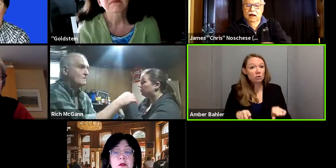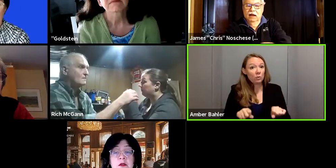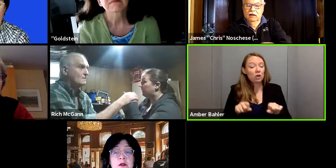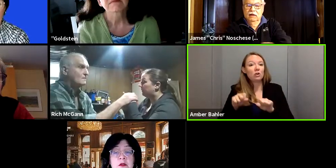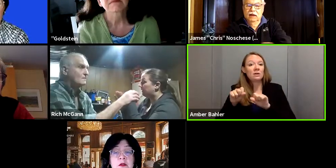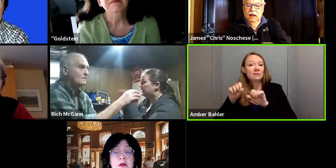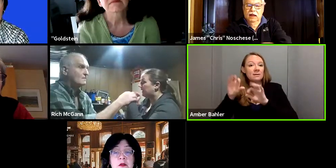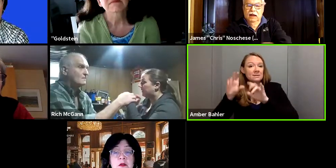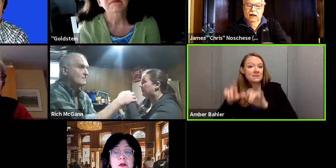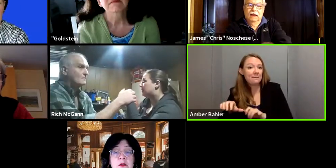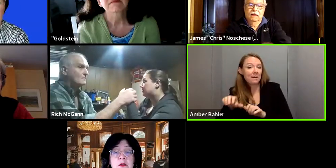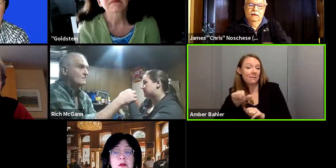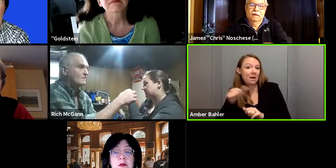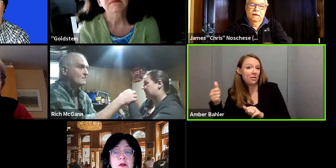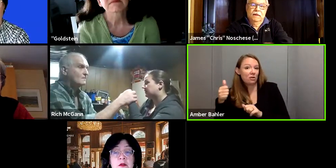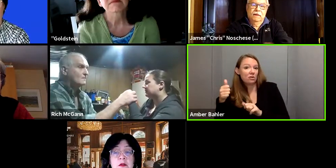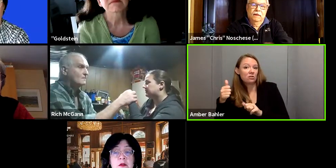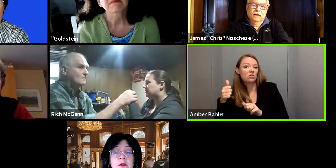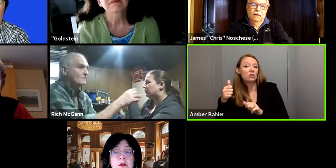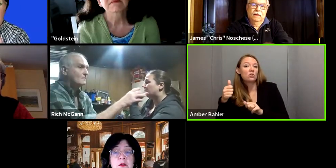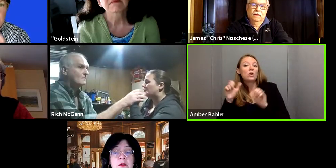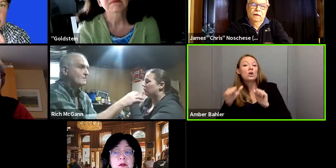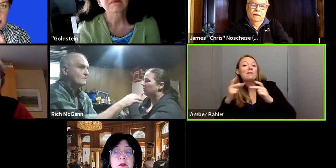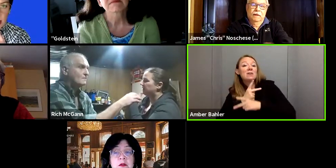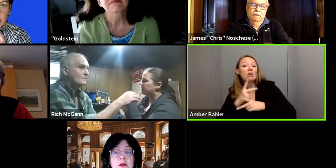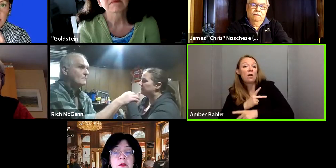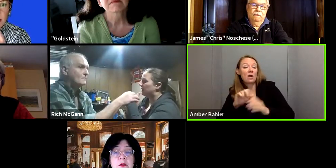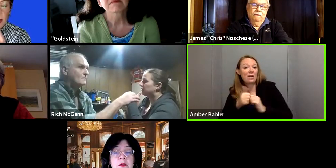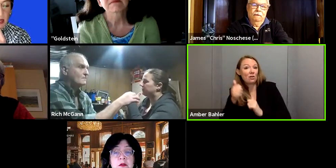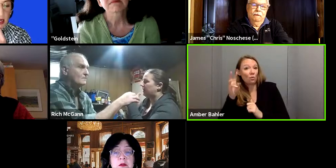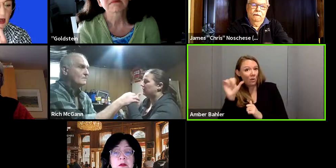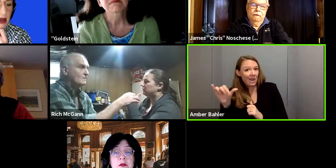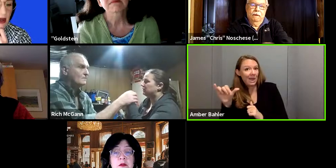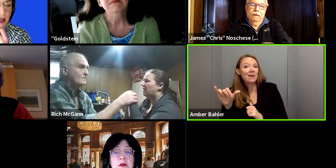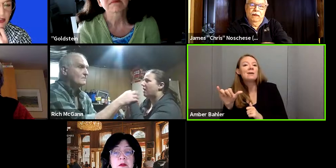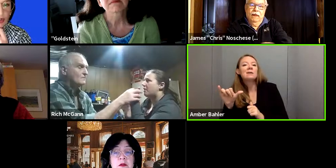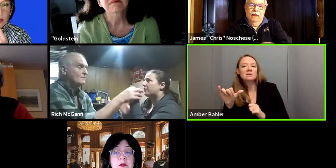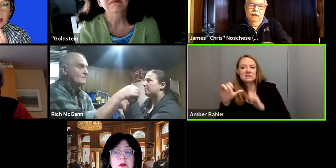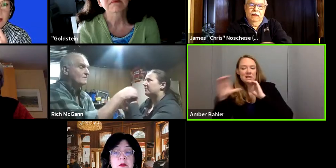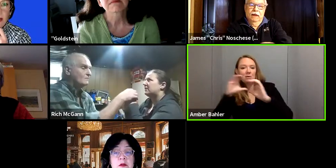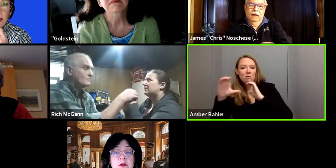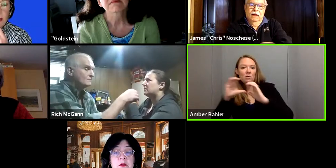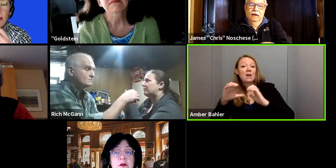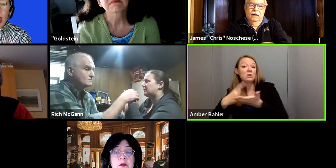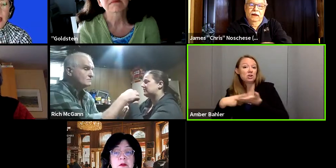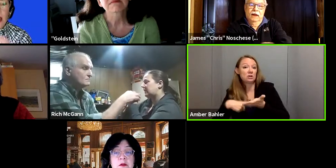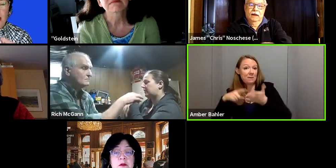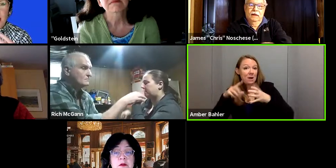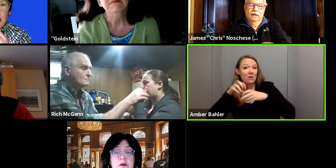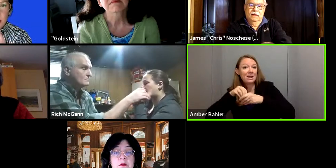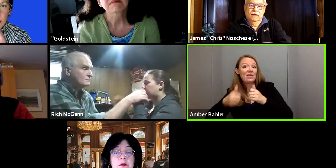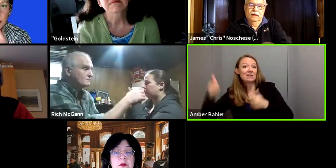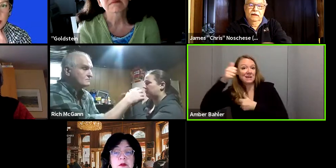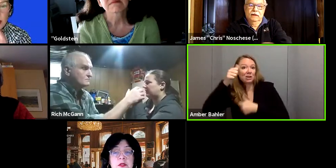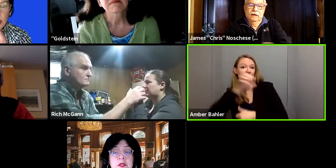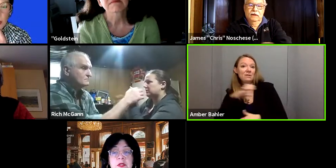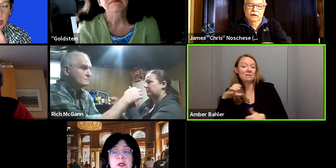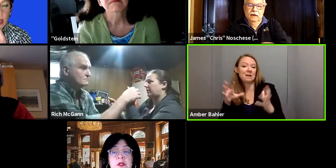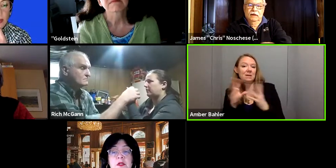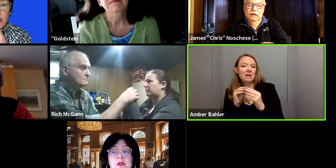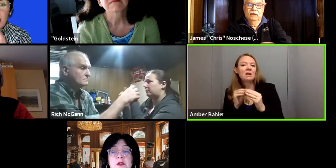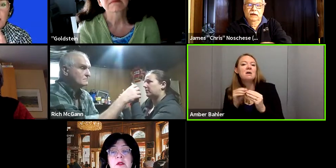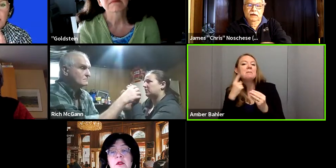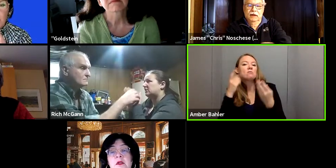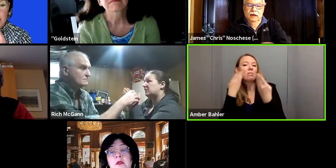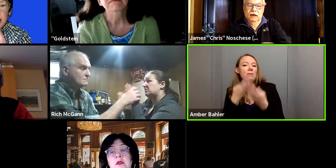of communication mechanism, which is something that we actually talked about in the executive committee meeting. But in terms of the broad contact list, we really just want to